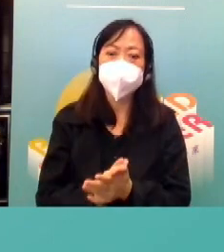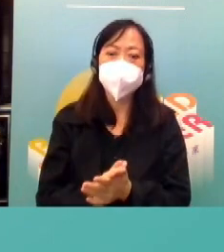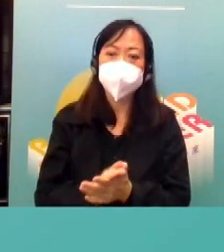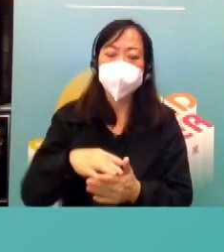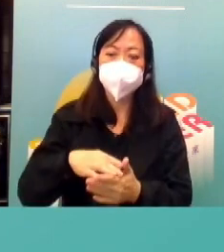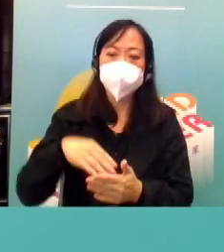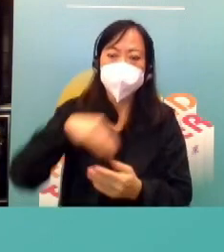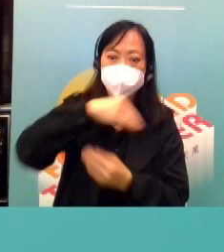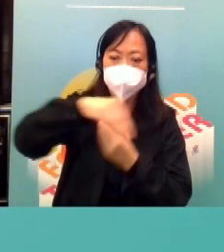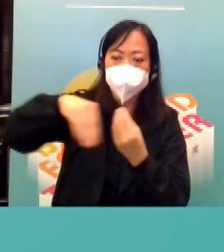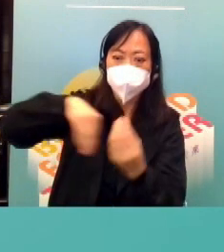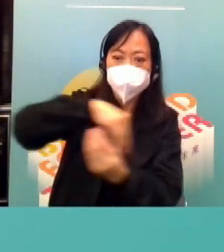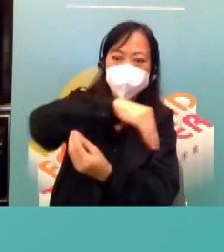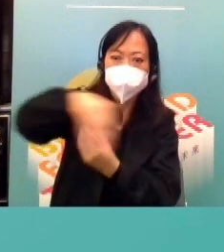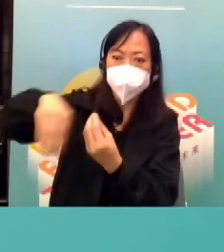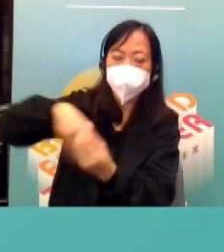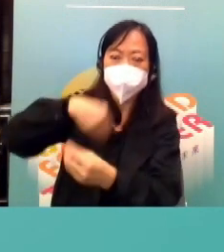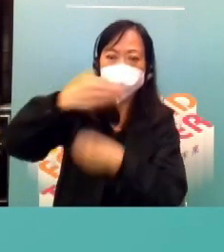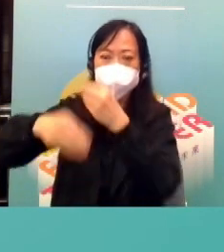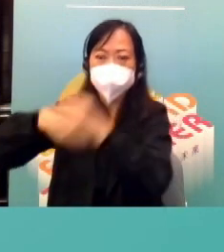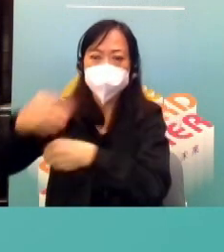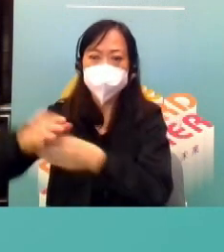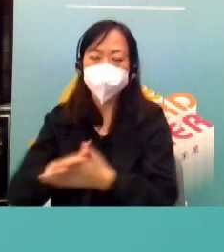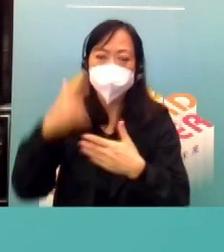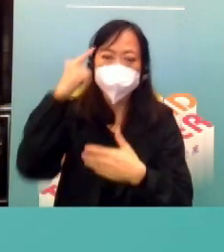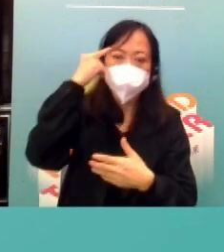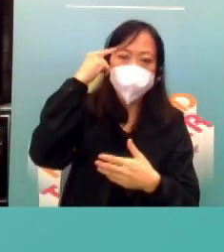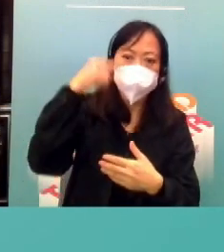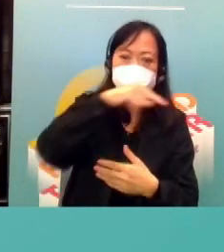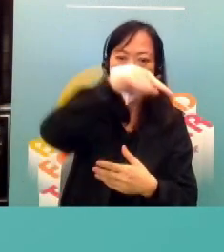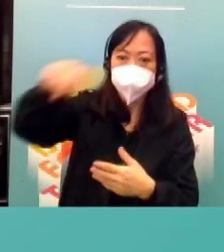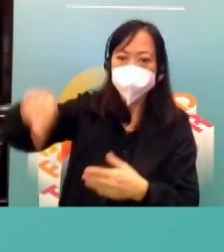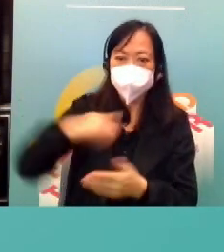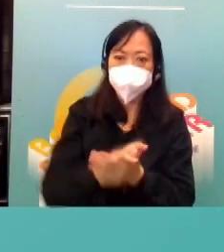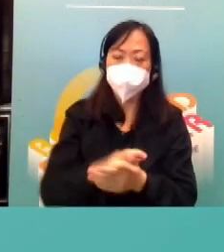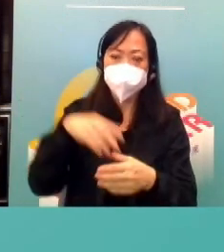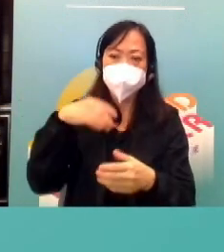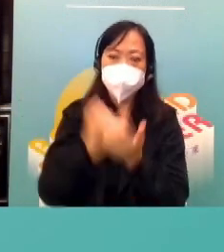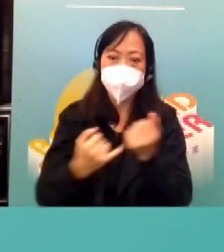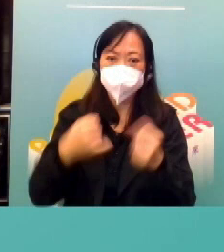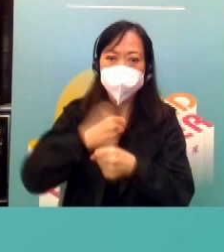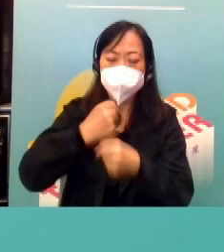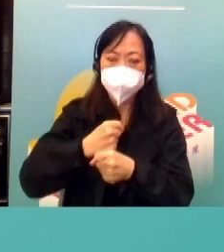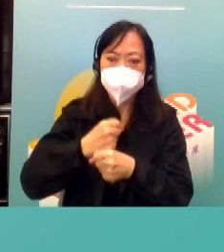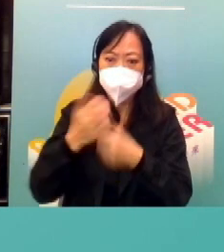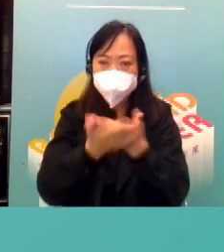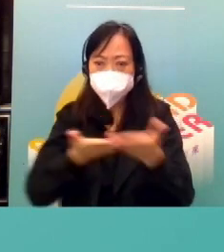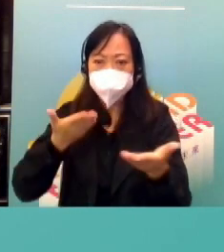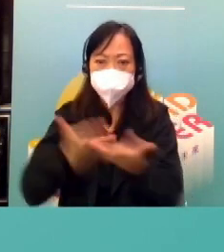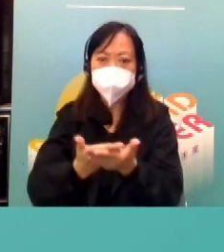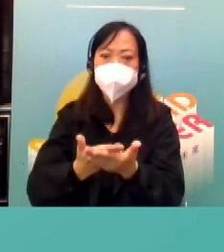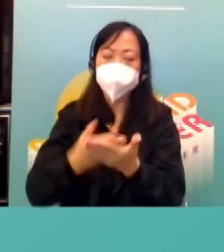economy, we're talking about enabling more products to be reused rather than being, just thrown away into